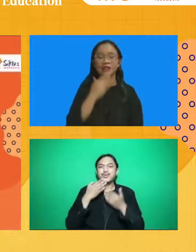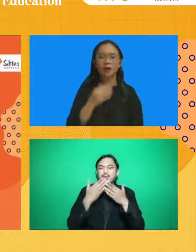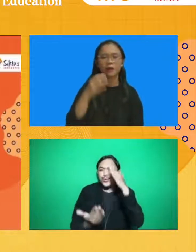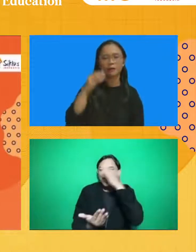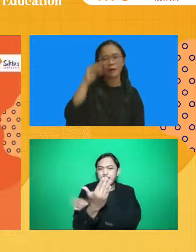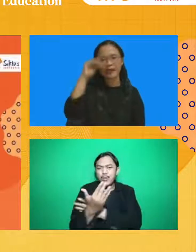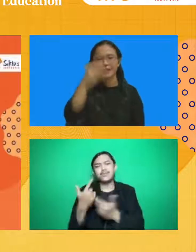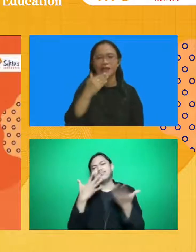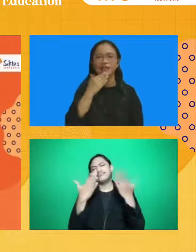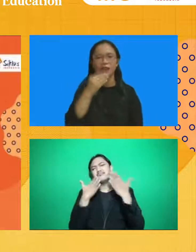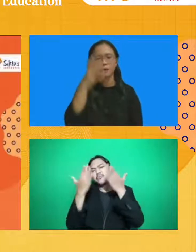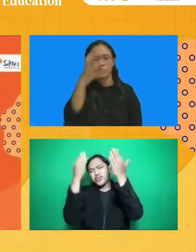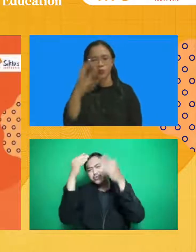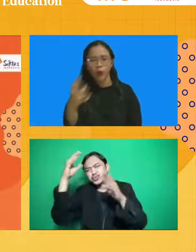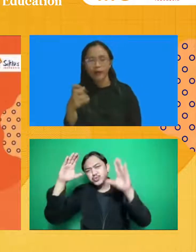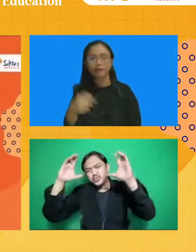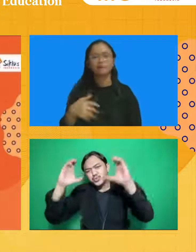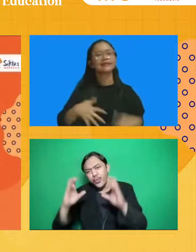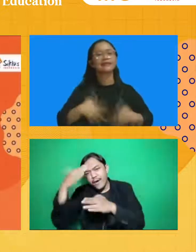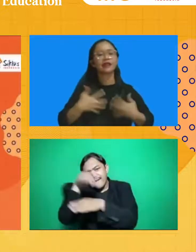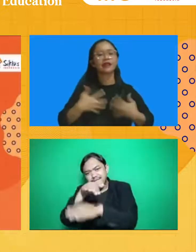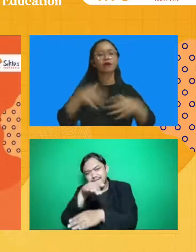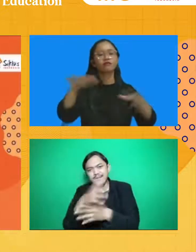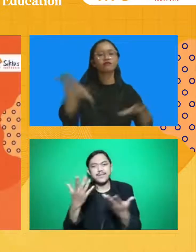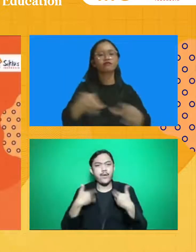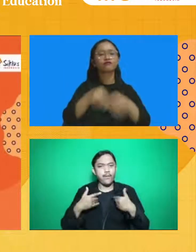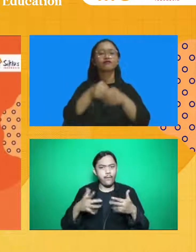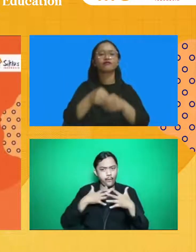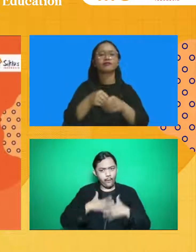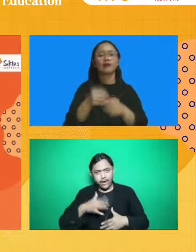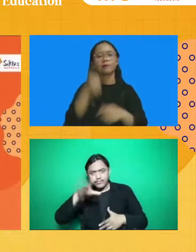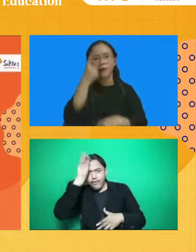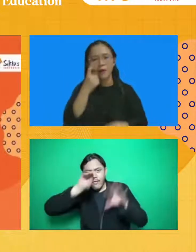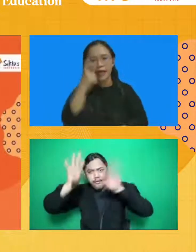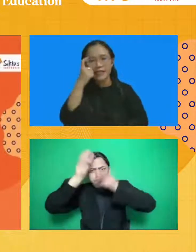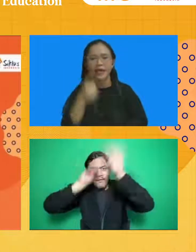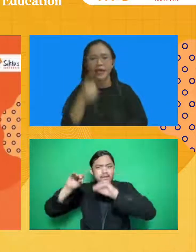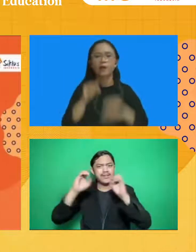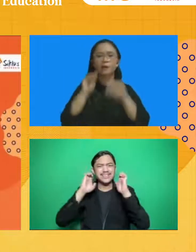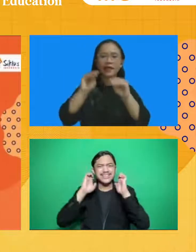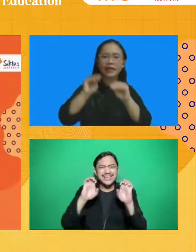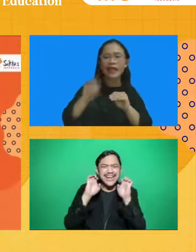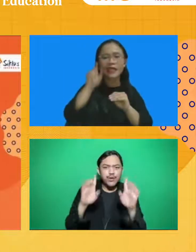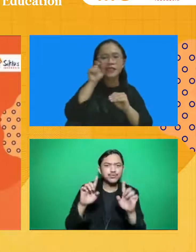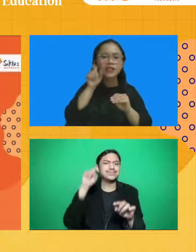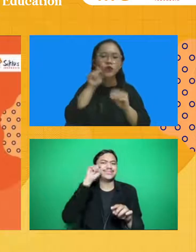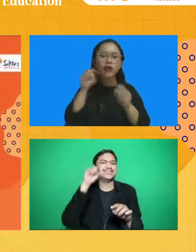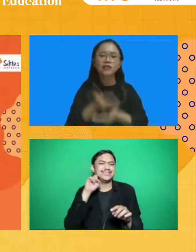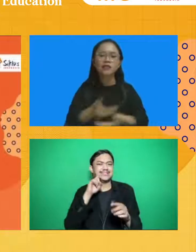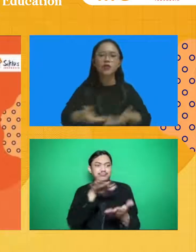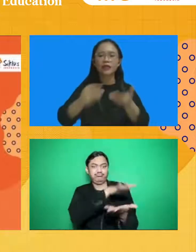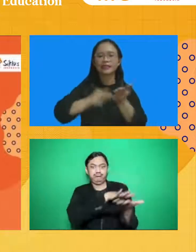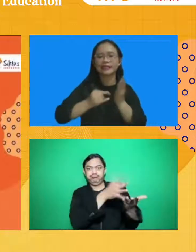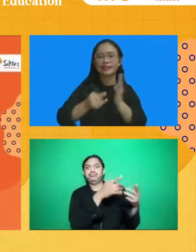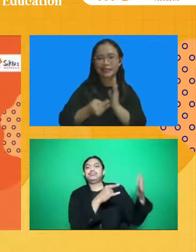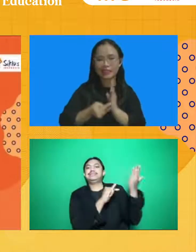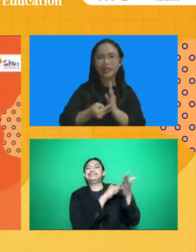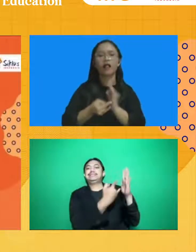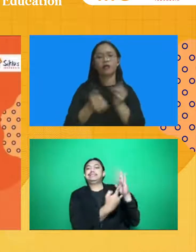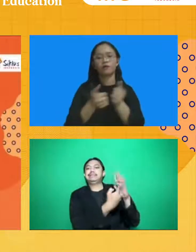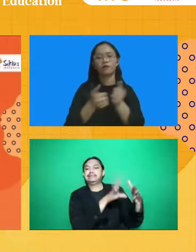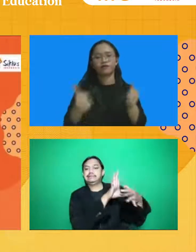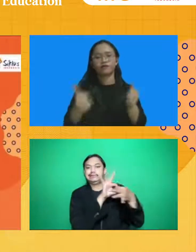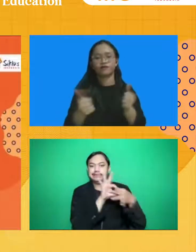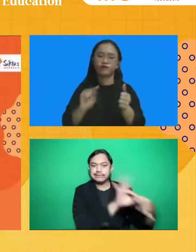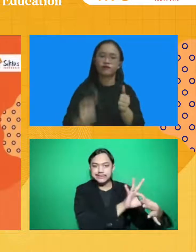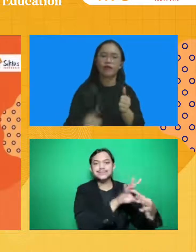Sexuality Education, Community Capacity Building, Sexuality and Safeguarding Uses for Digital Sexuality Education, organized